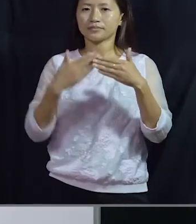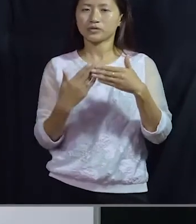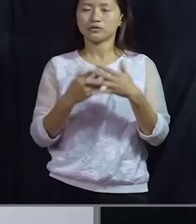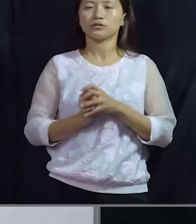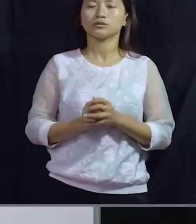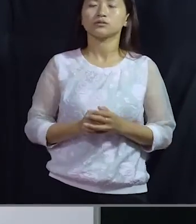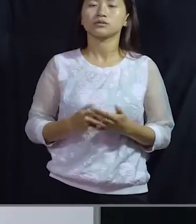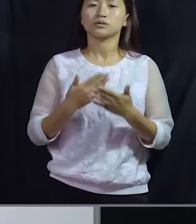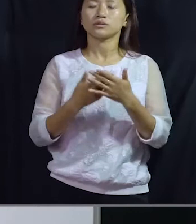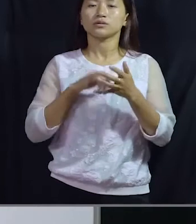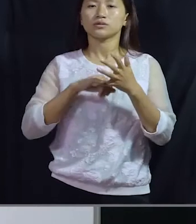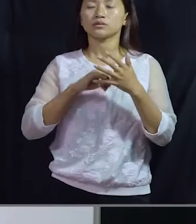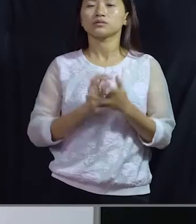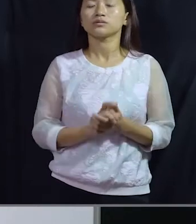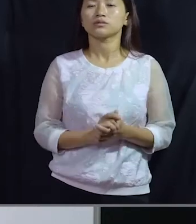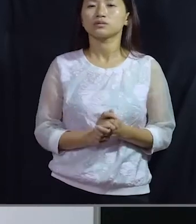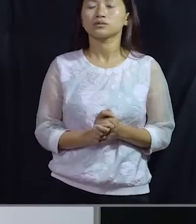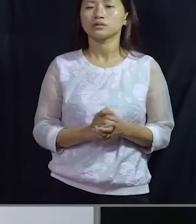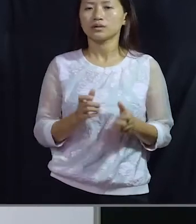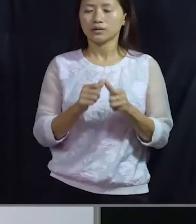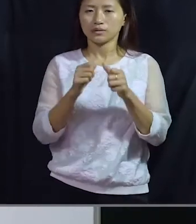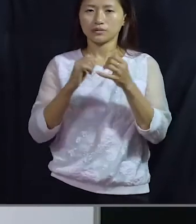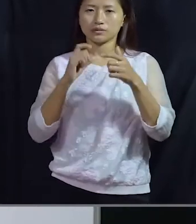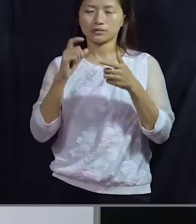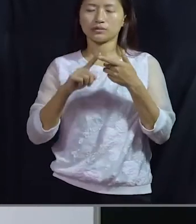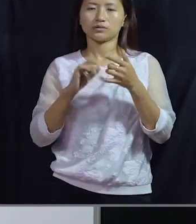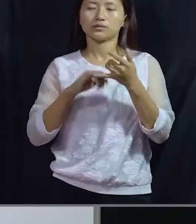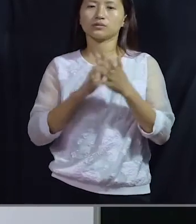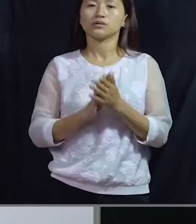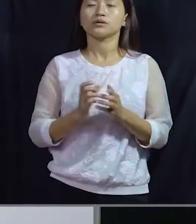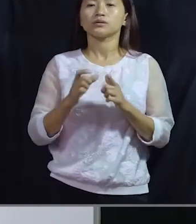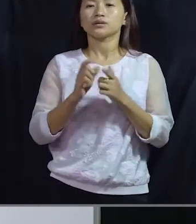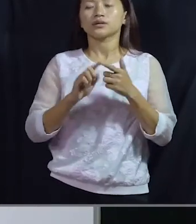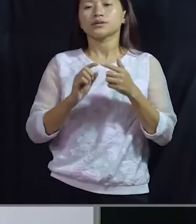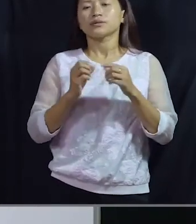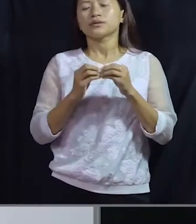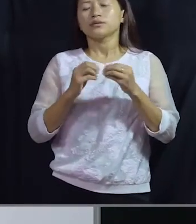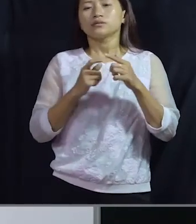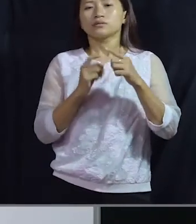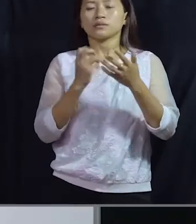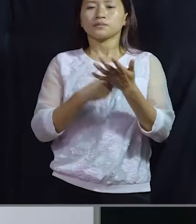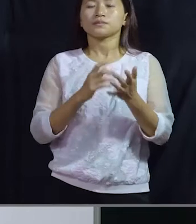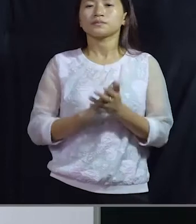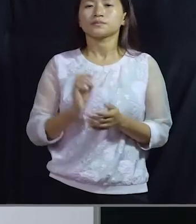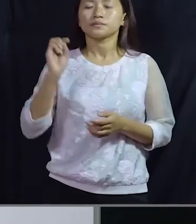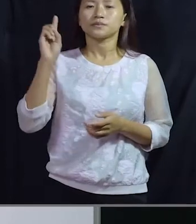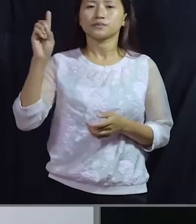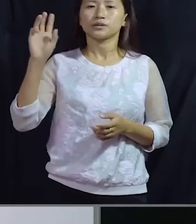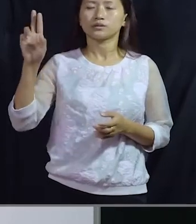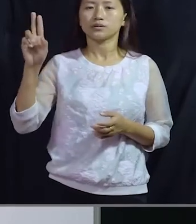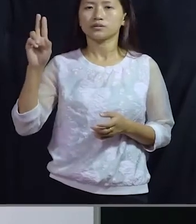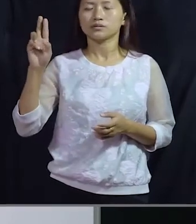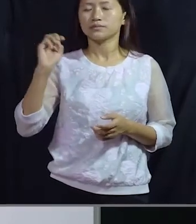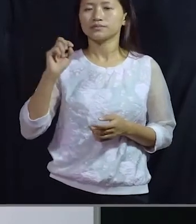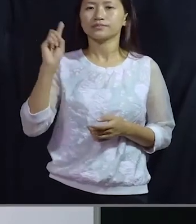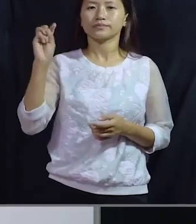sheet, on the asset side you see, debtors was 13,200, which is given in your balance